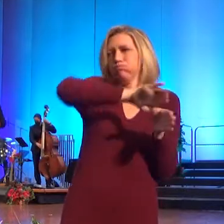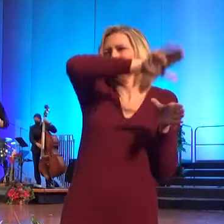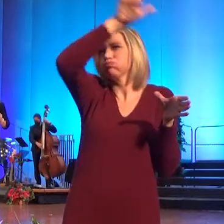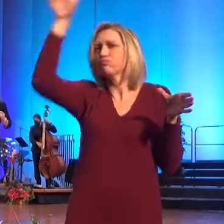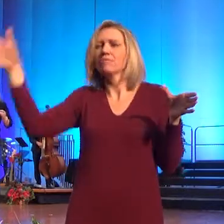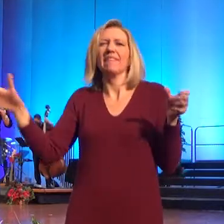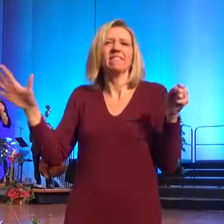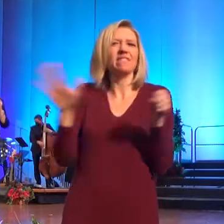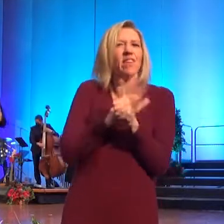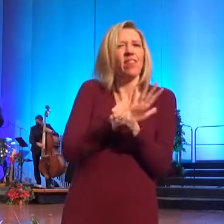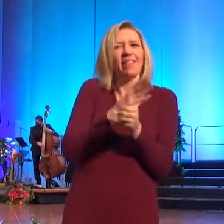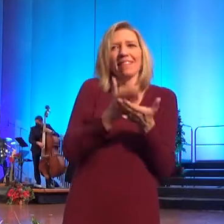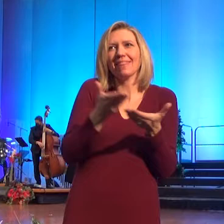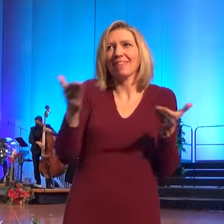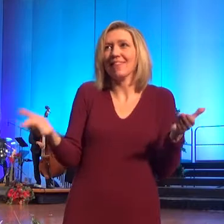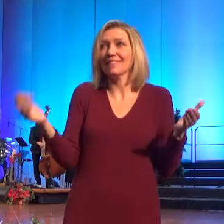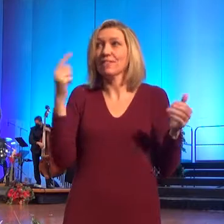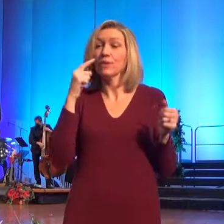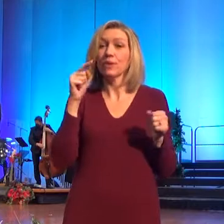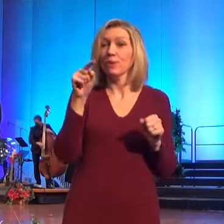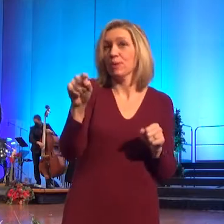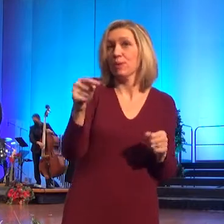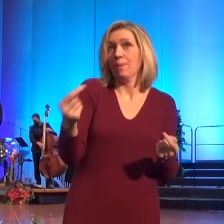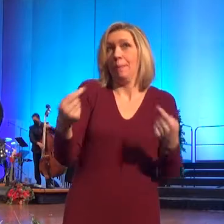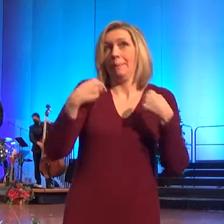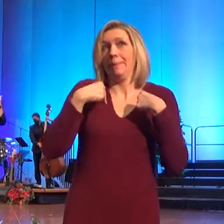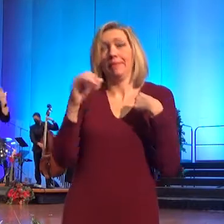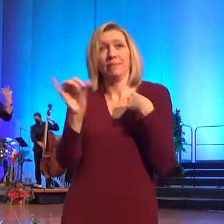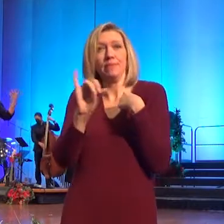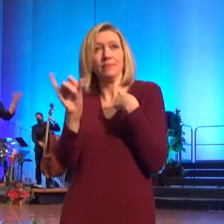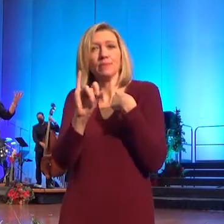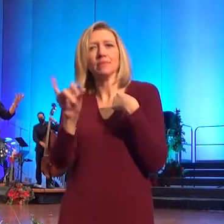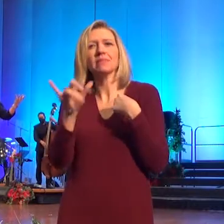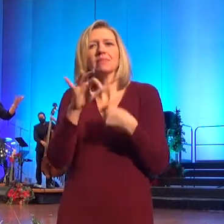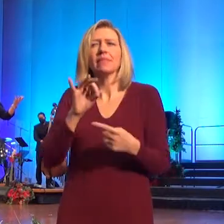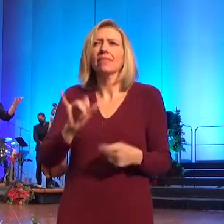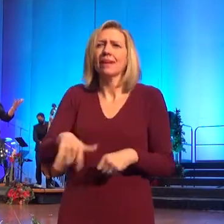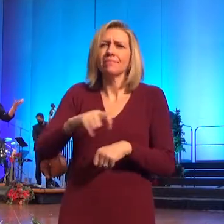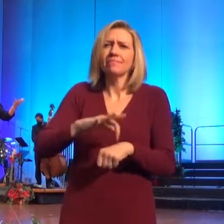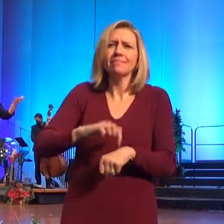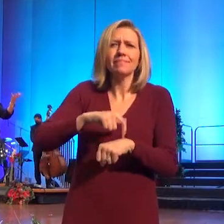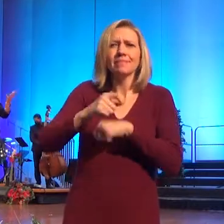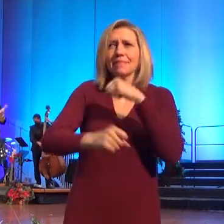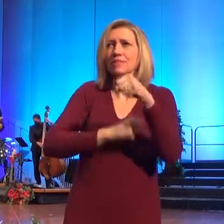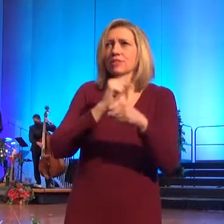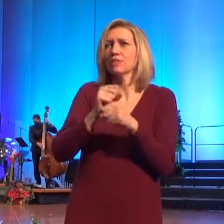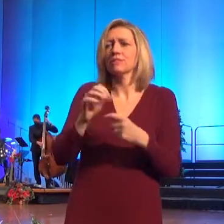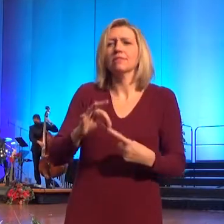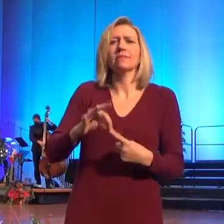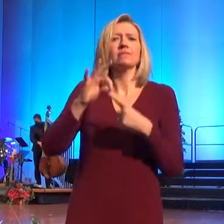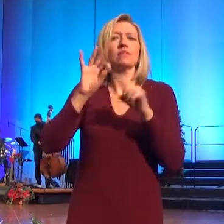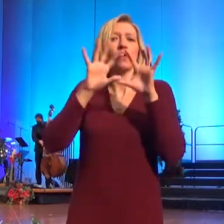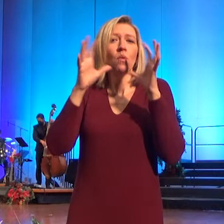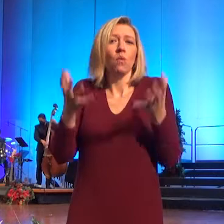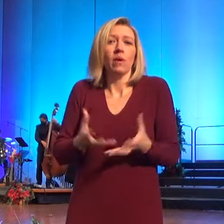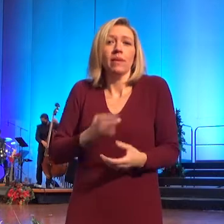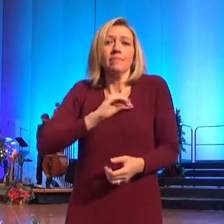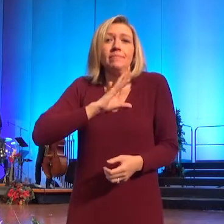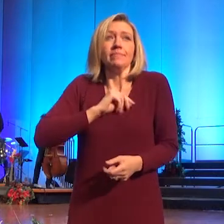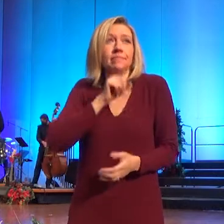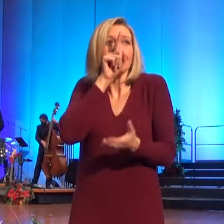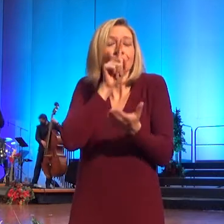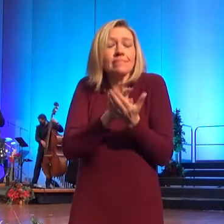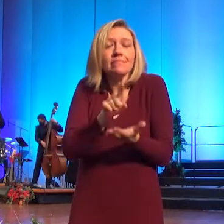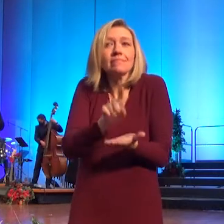Sleigh with things for you and for me. It's that time of year when the world falls